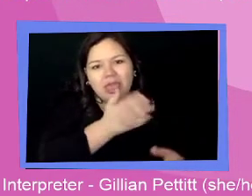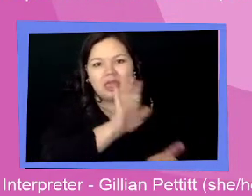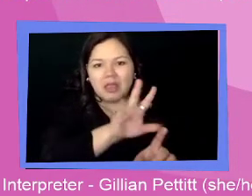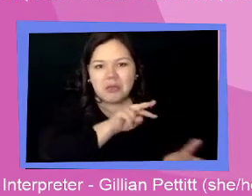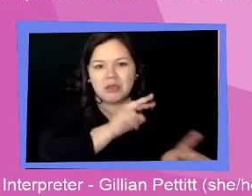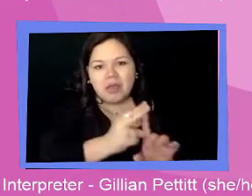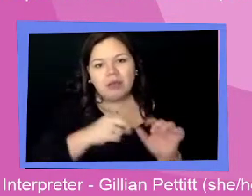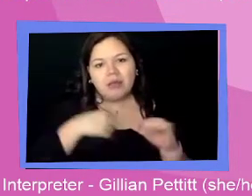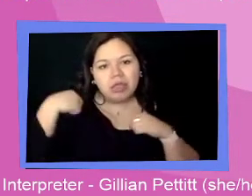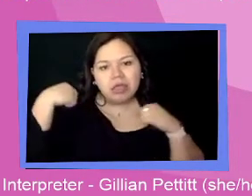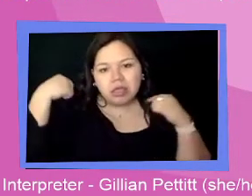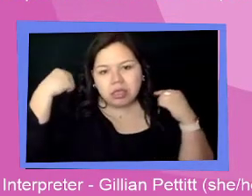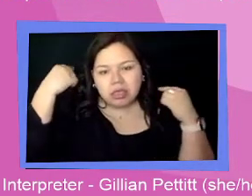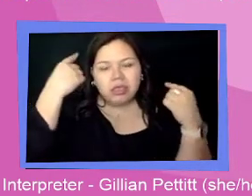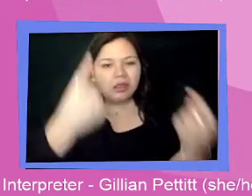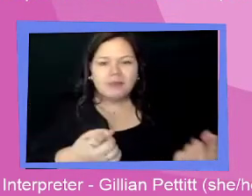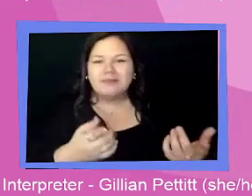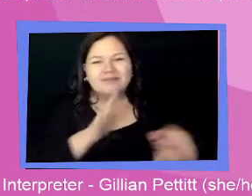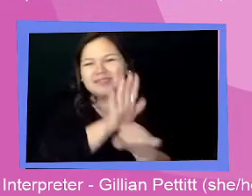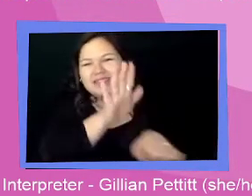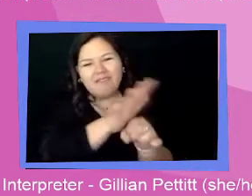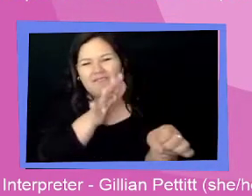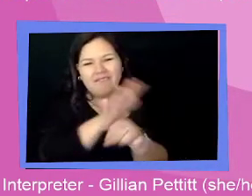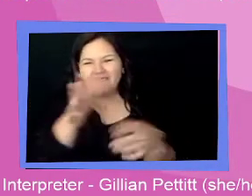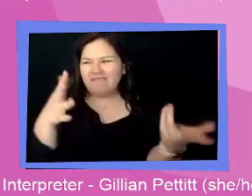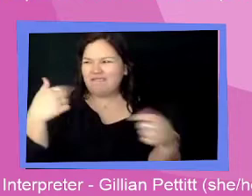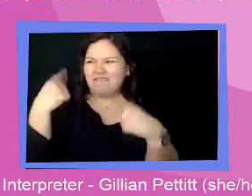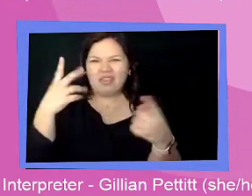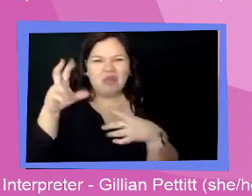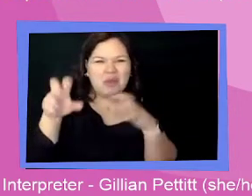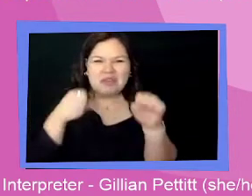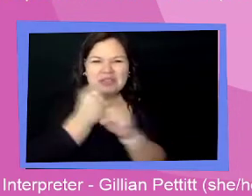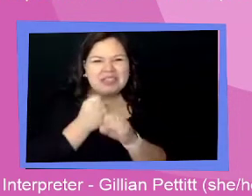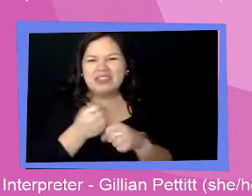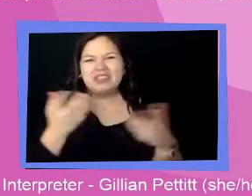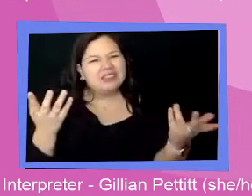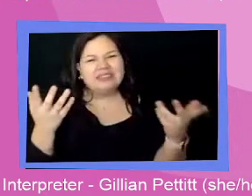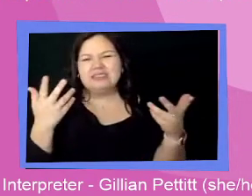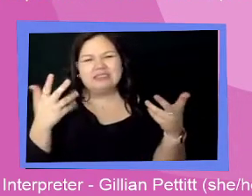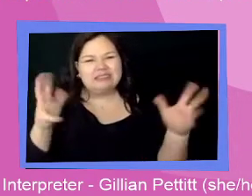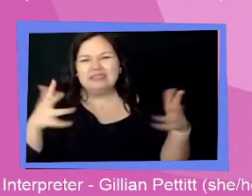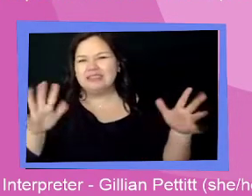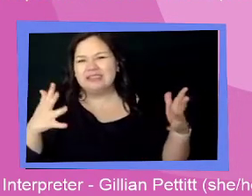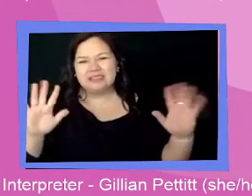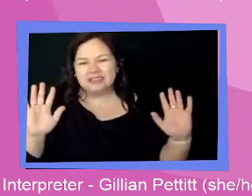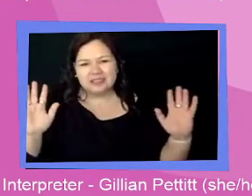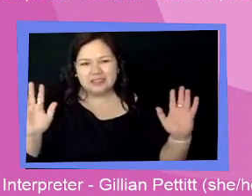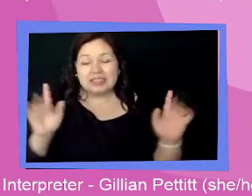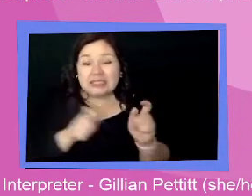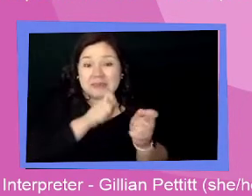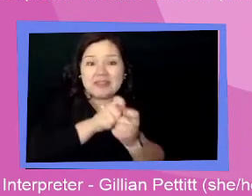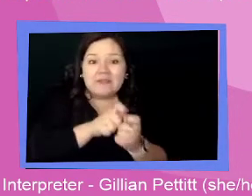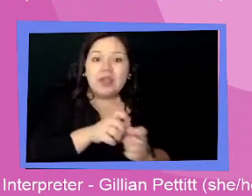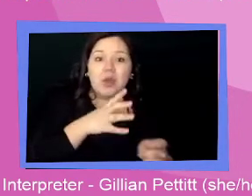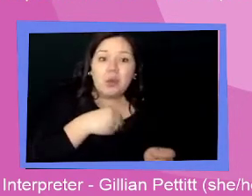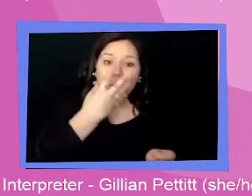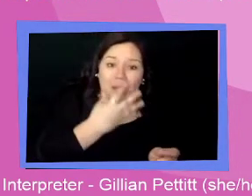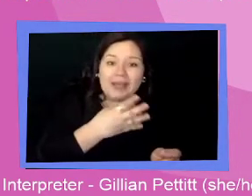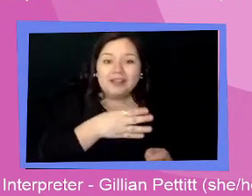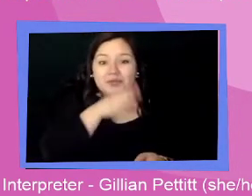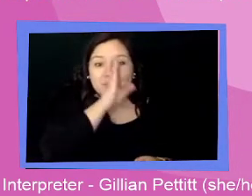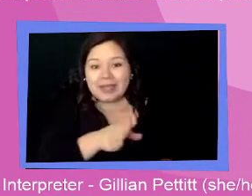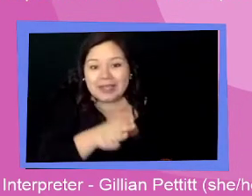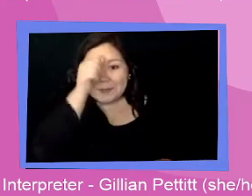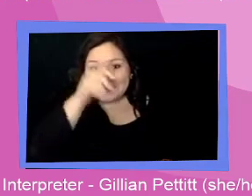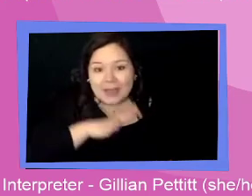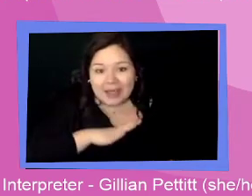of storytelling for the last 300 years, and specifically white straight men and all